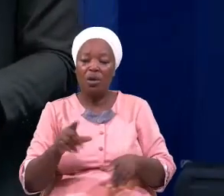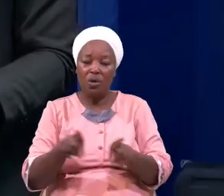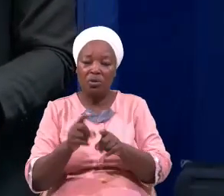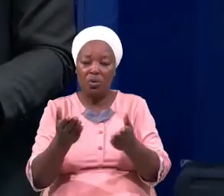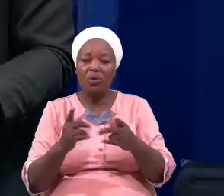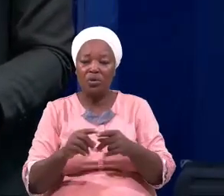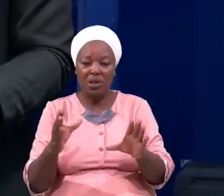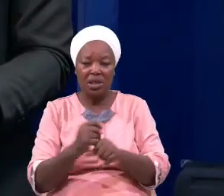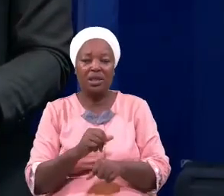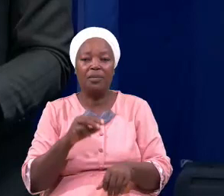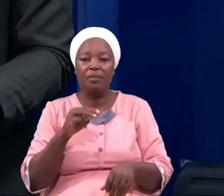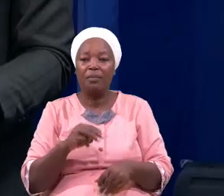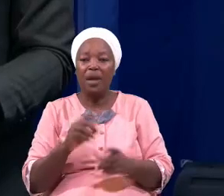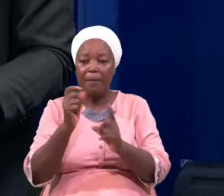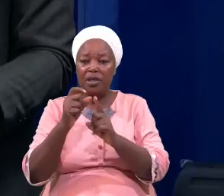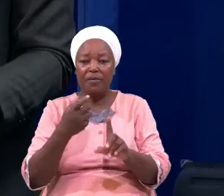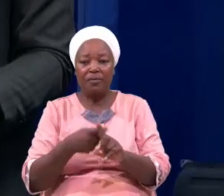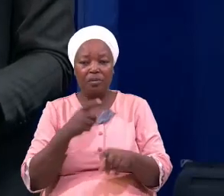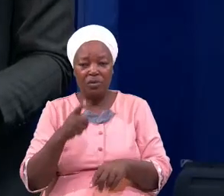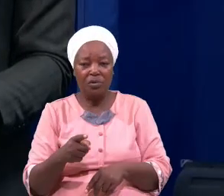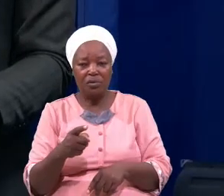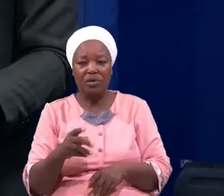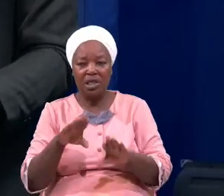from you giving your details.